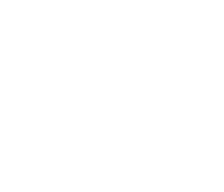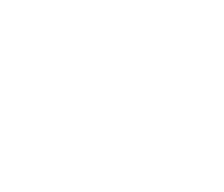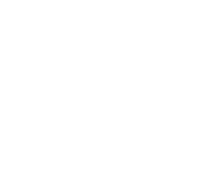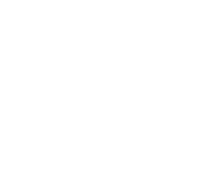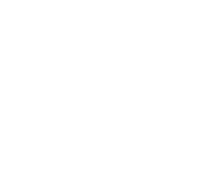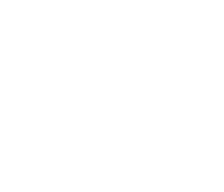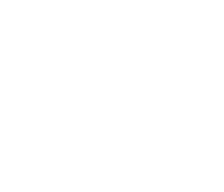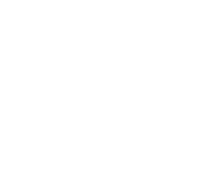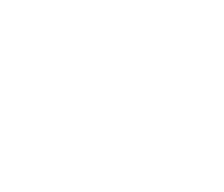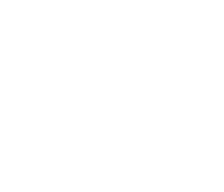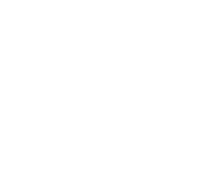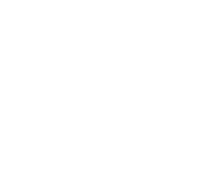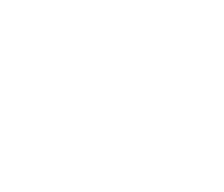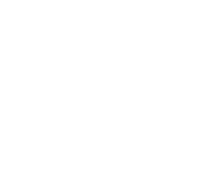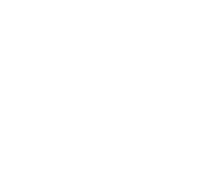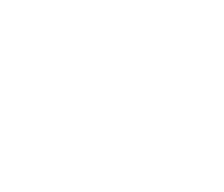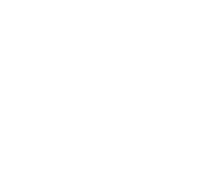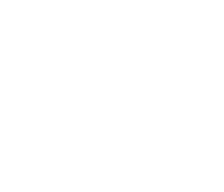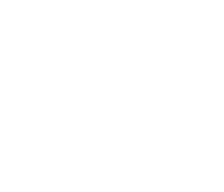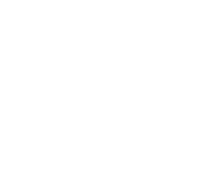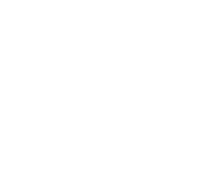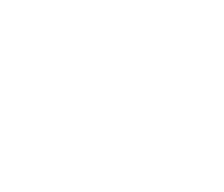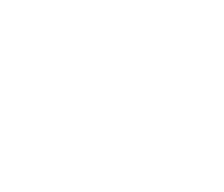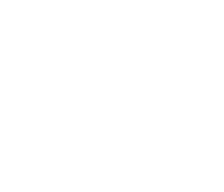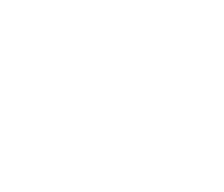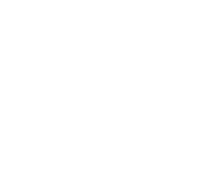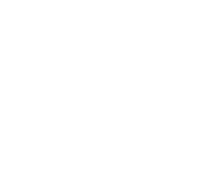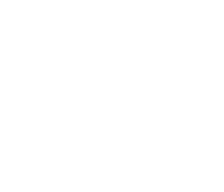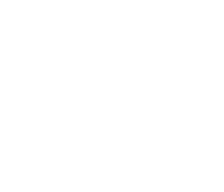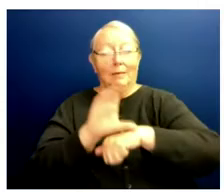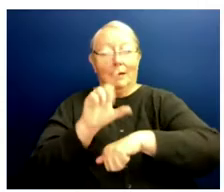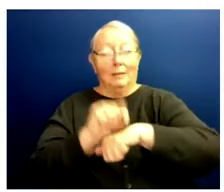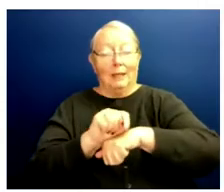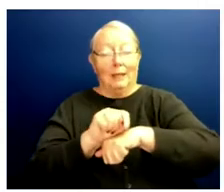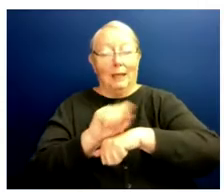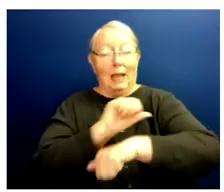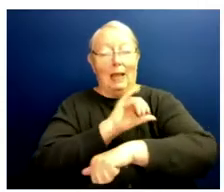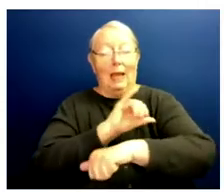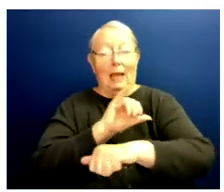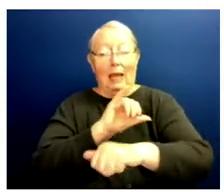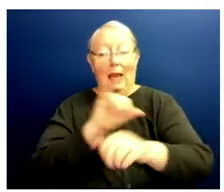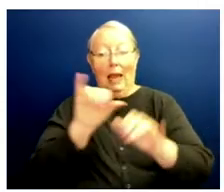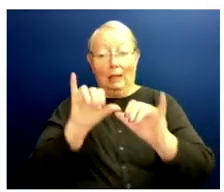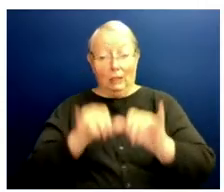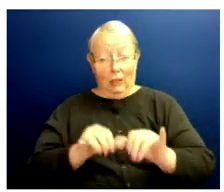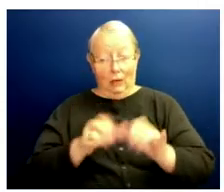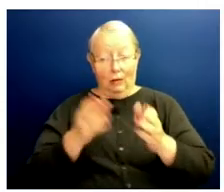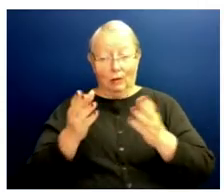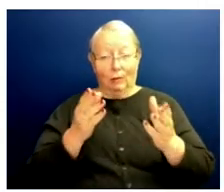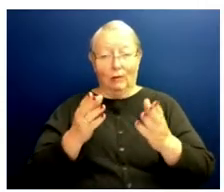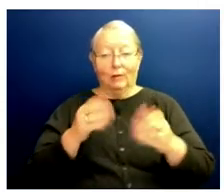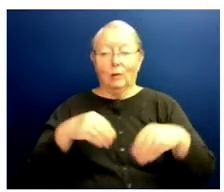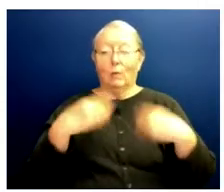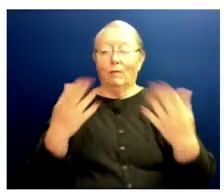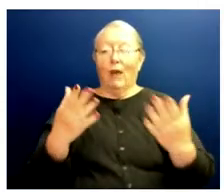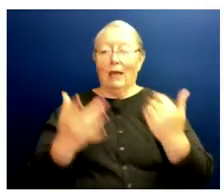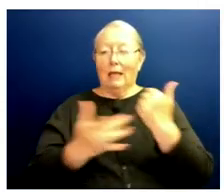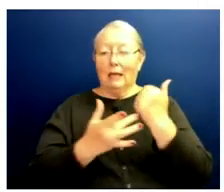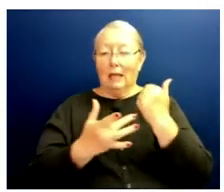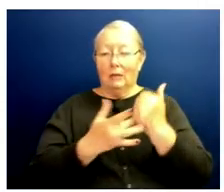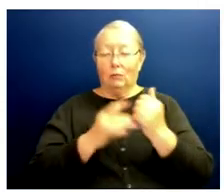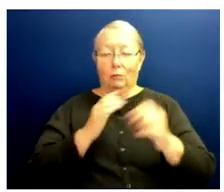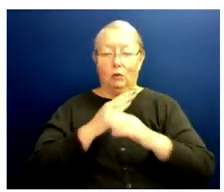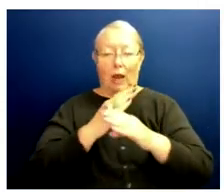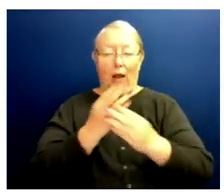providing consultant engineering services which apply the best available technology to protect the local groundwater and